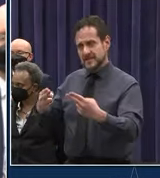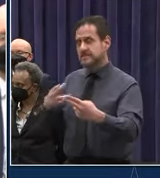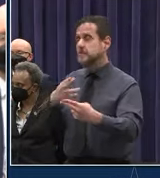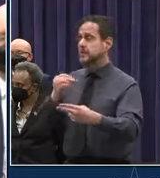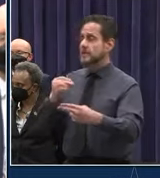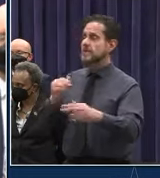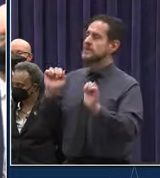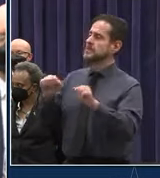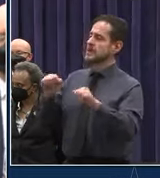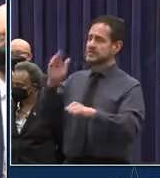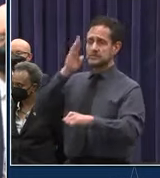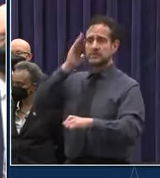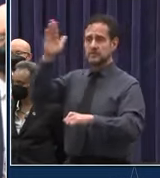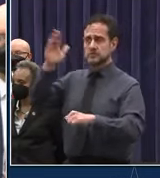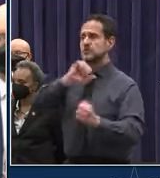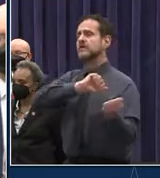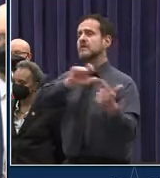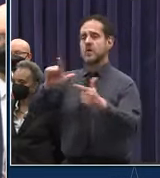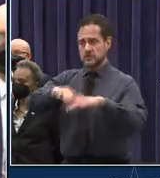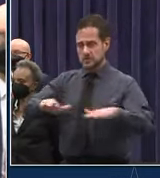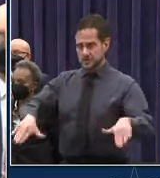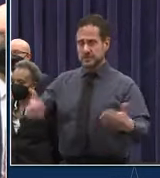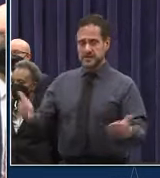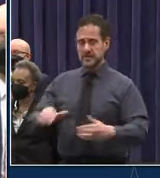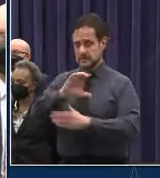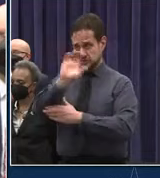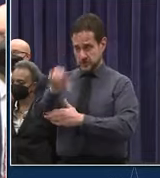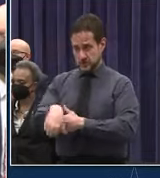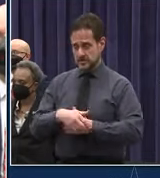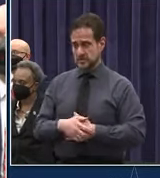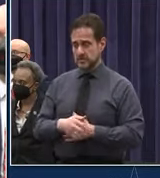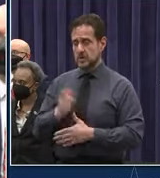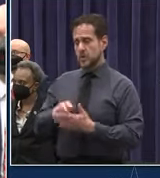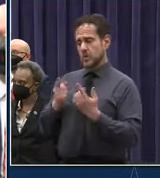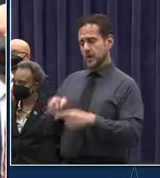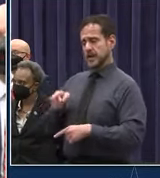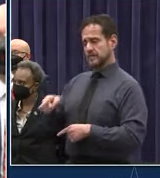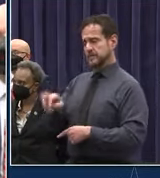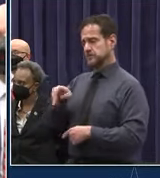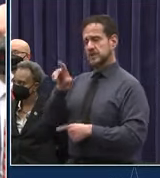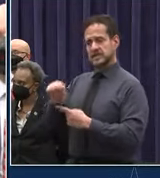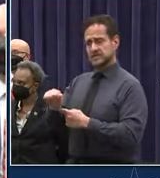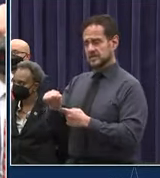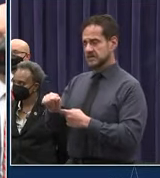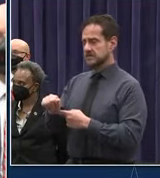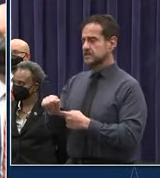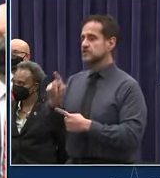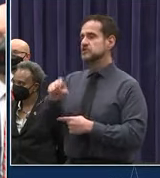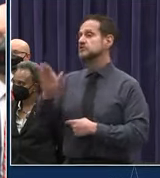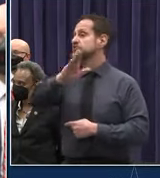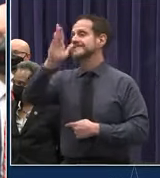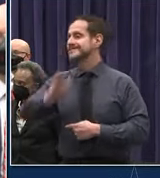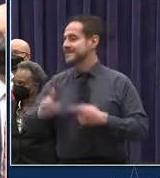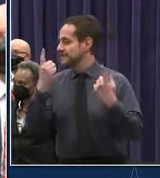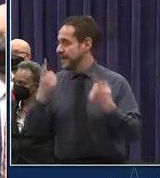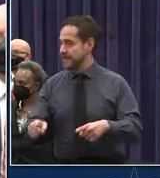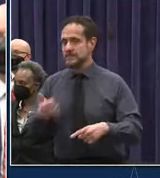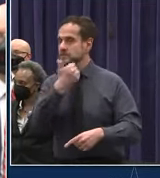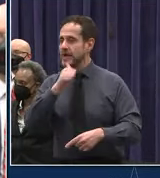every child in Chicago. And what happened to Melissa shouldn't happen to anyone